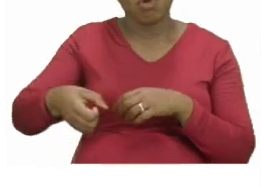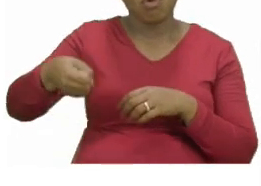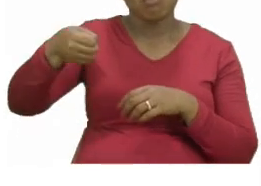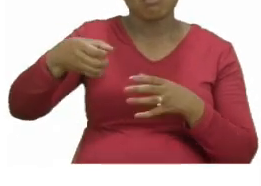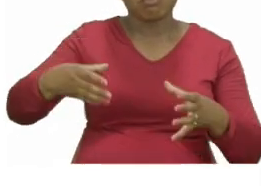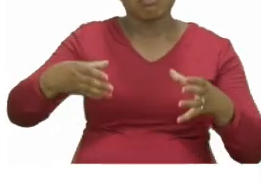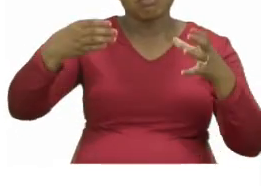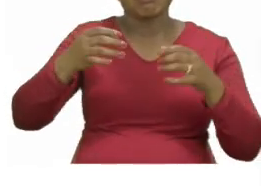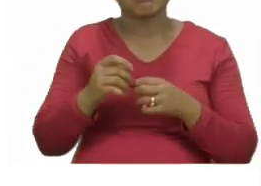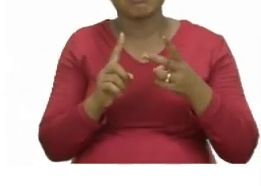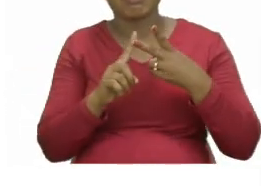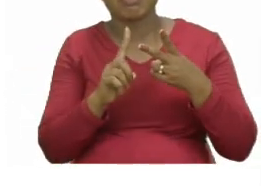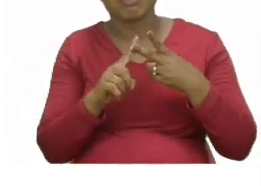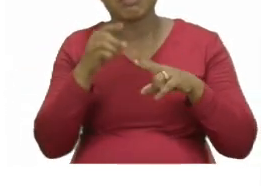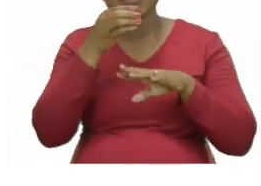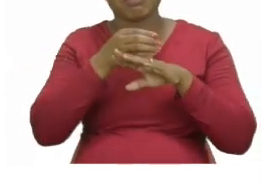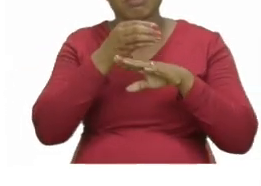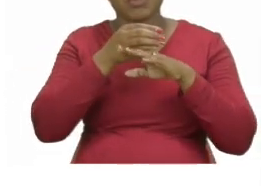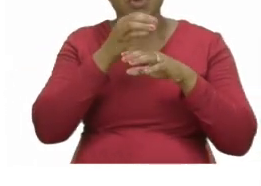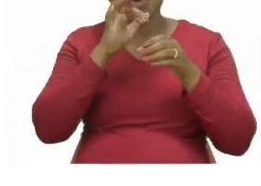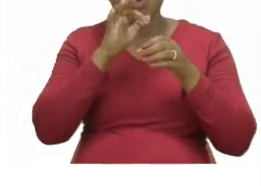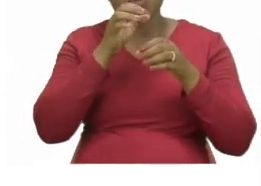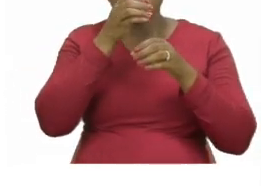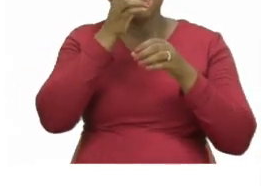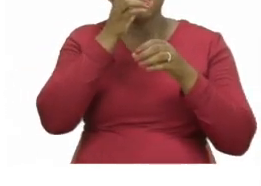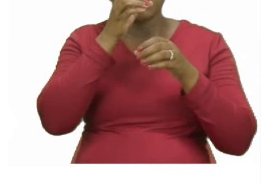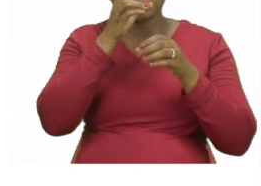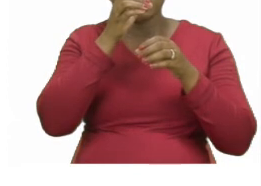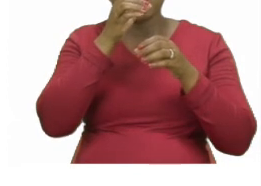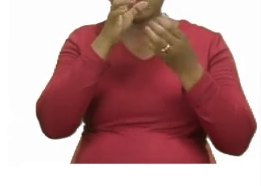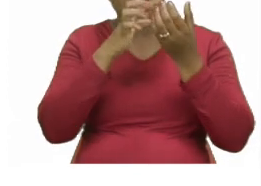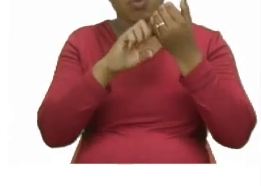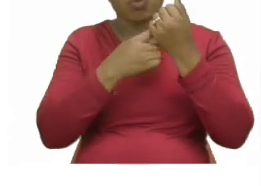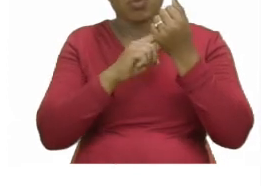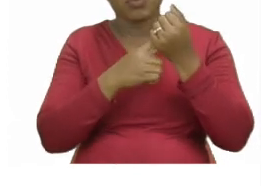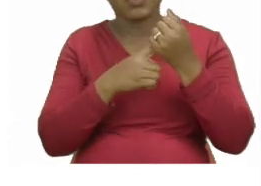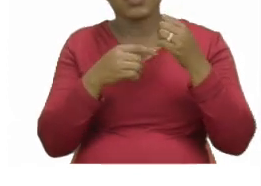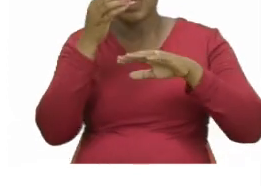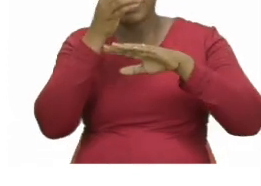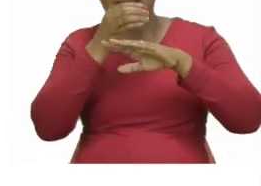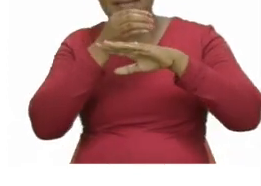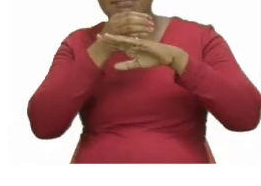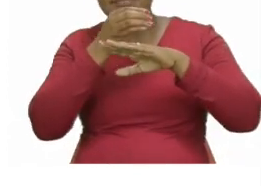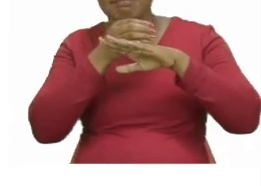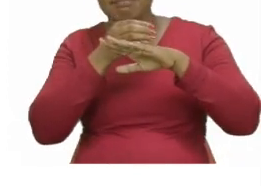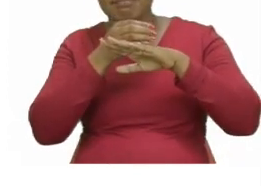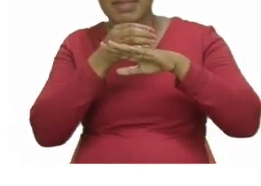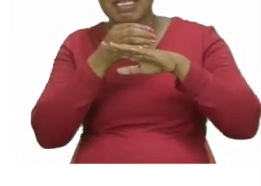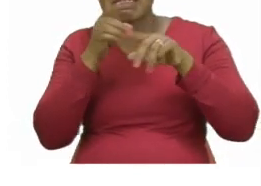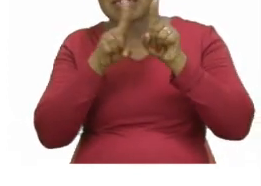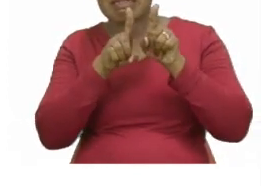can, a cup, a container that looks like a pan, and a bottle of